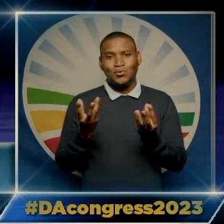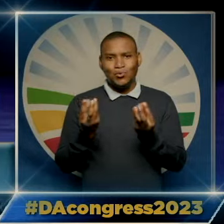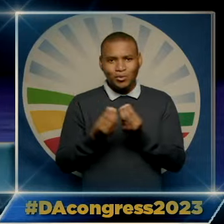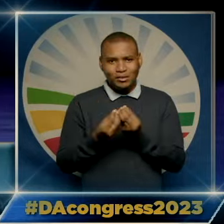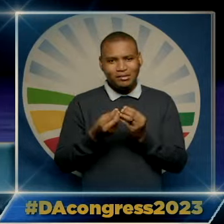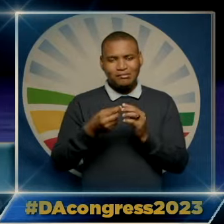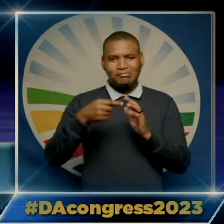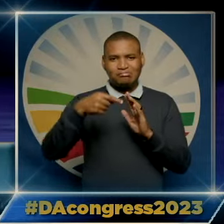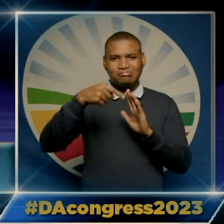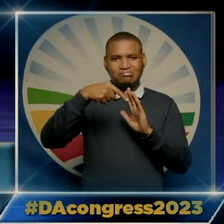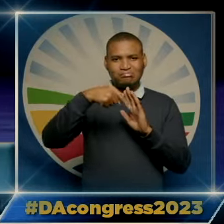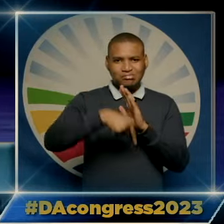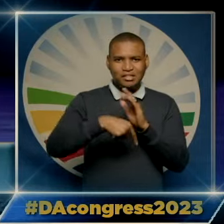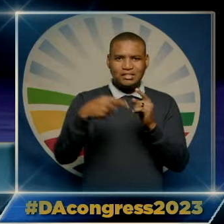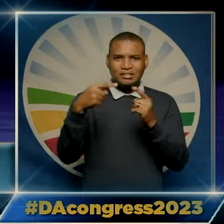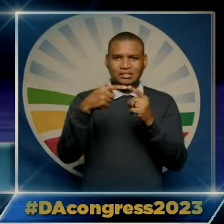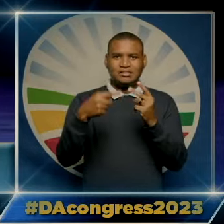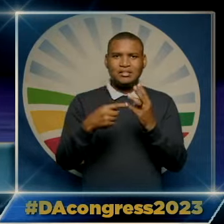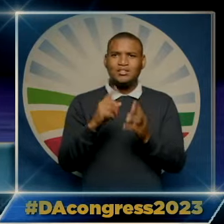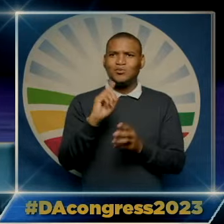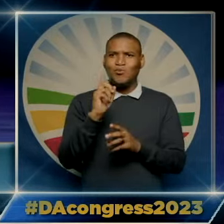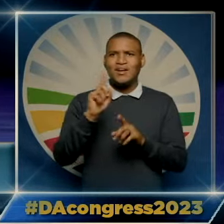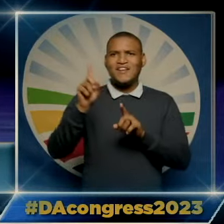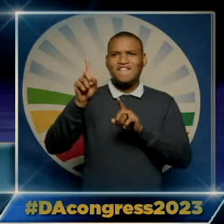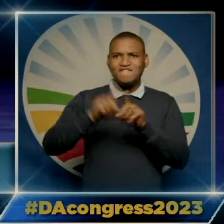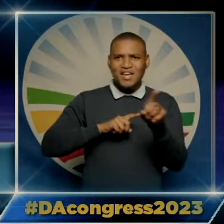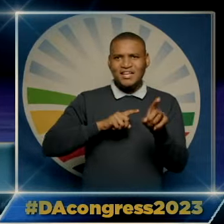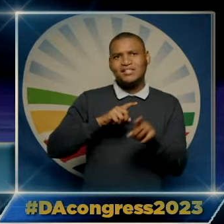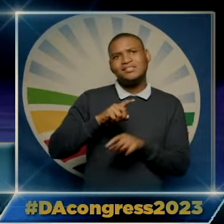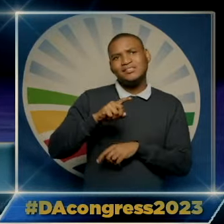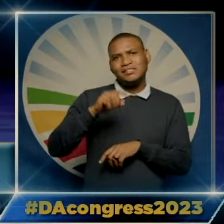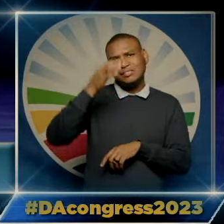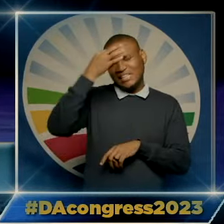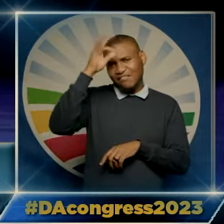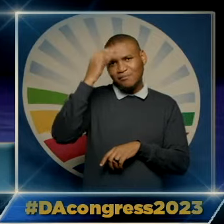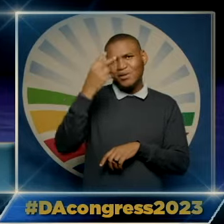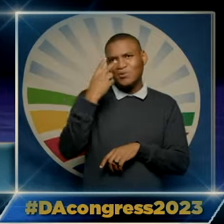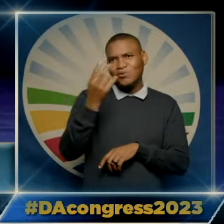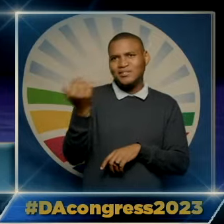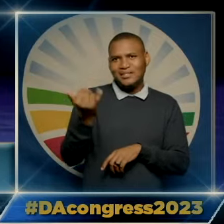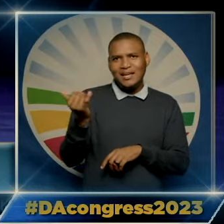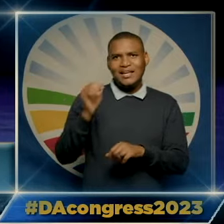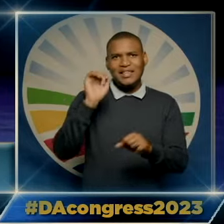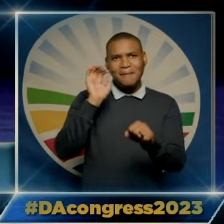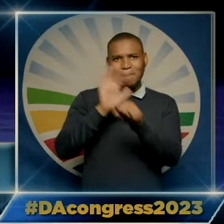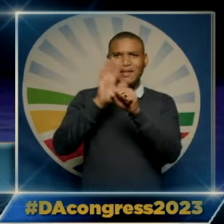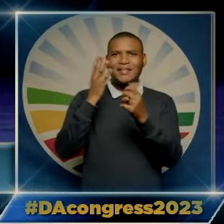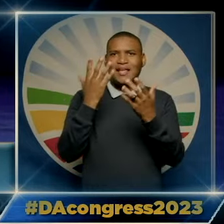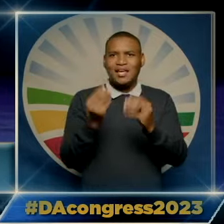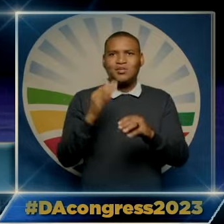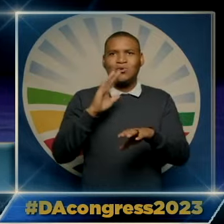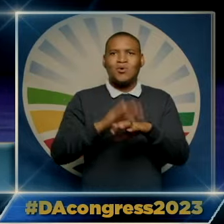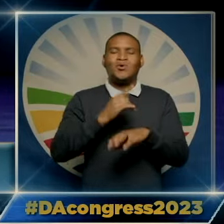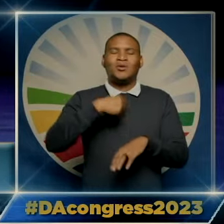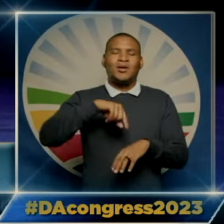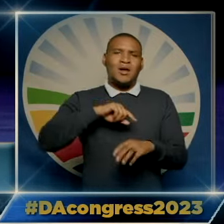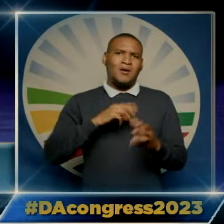detail what a failed state looks like and the impact this has on the people in our